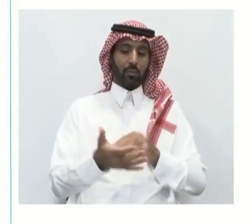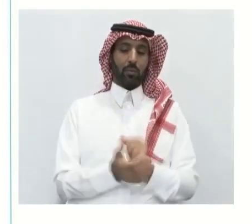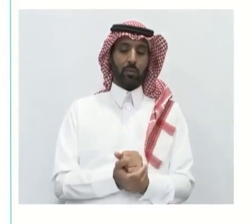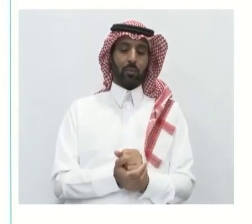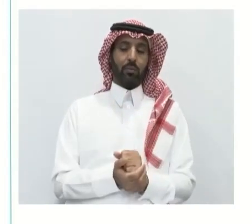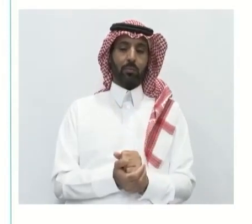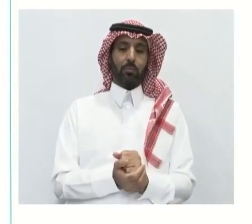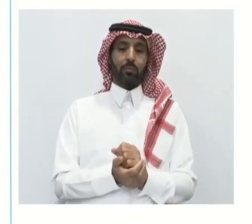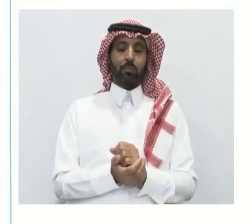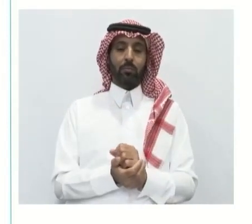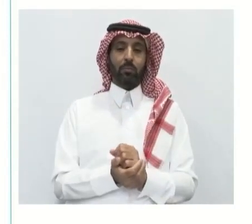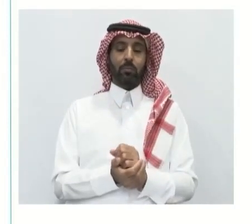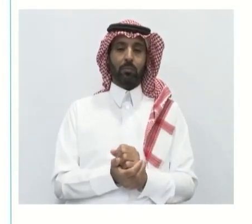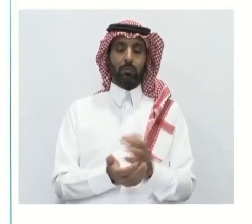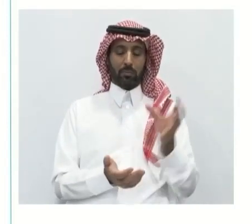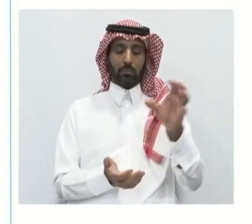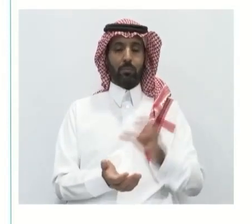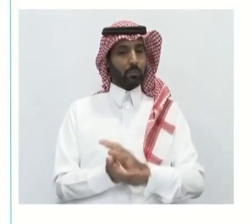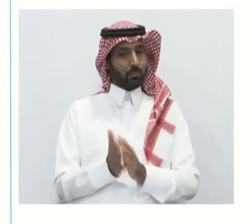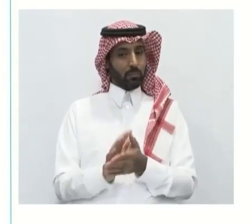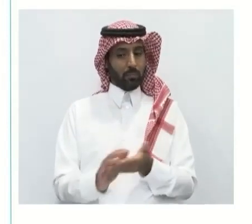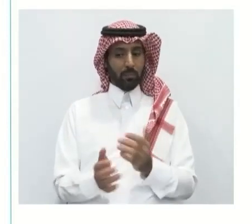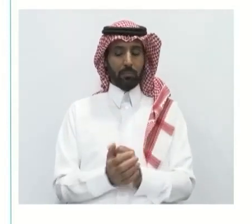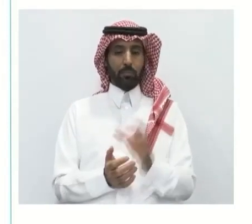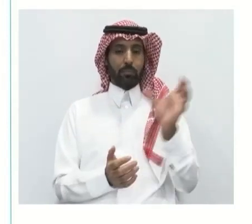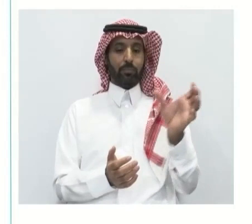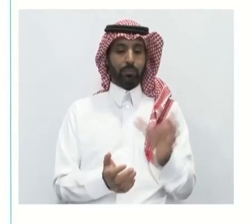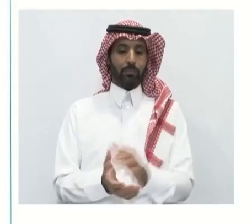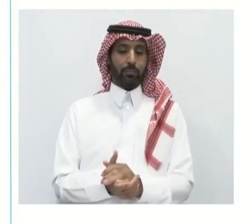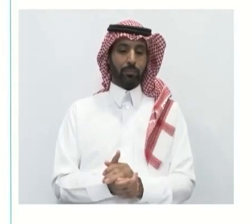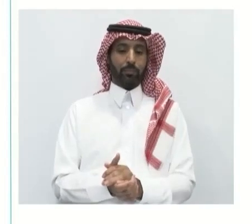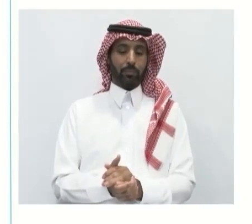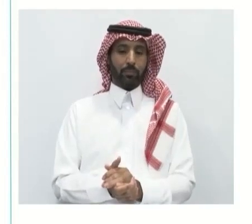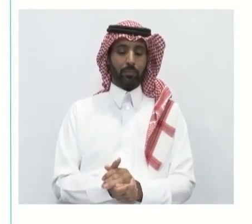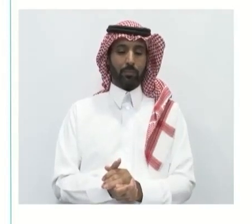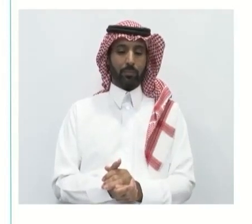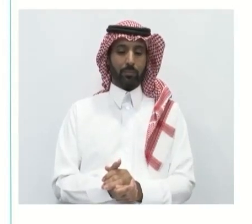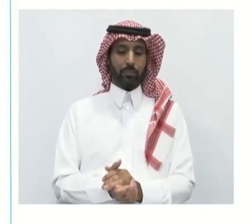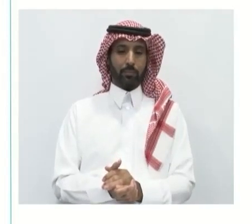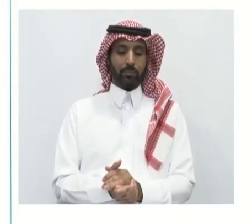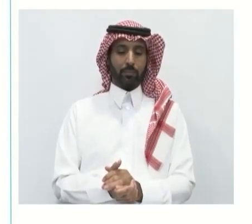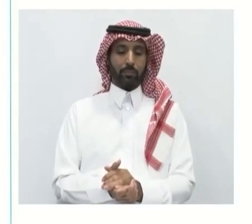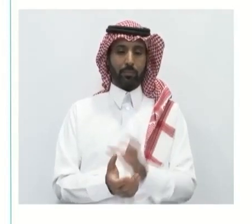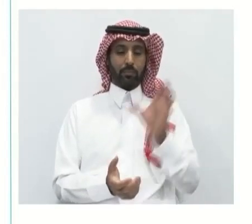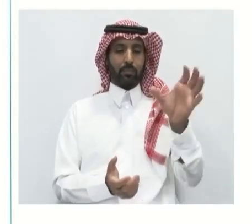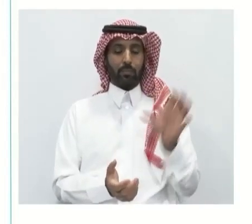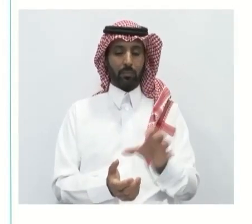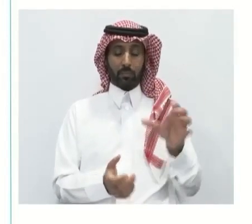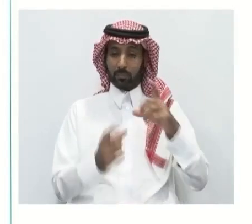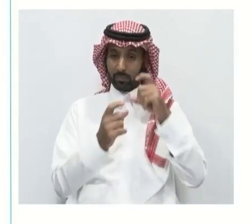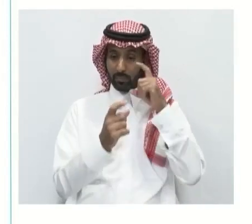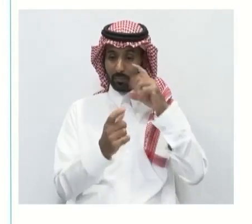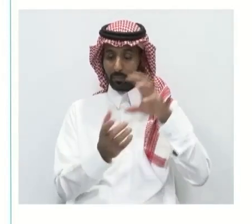this exercise using these words: assume, grim, pavement, coincidence,